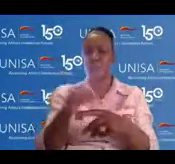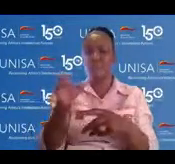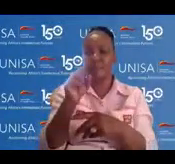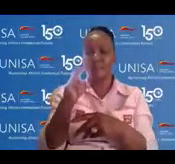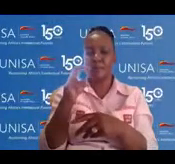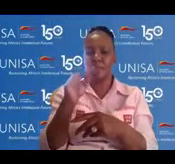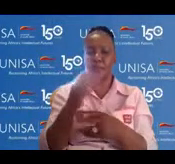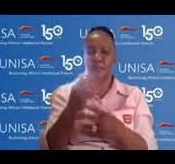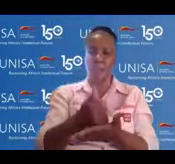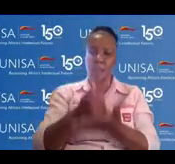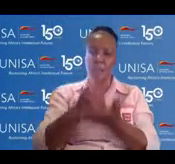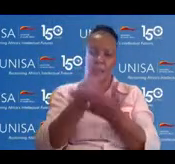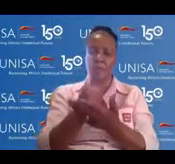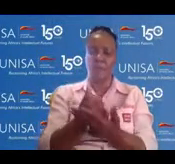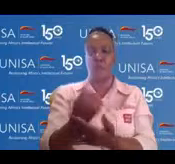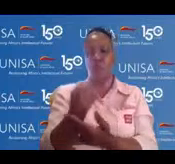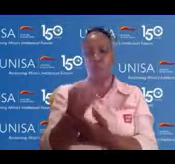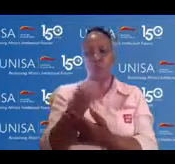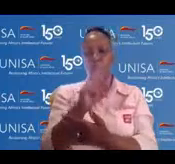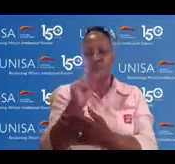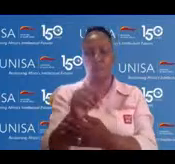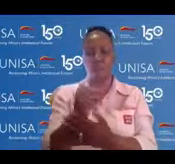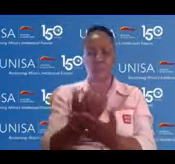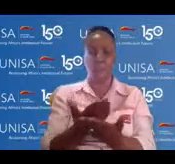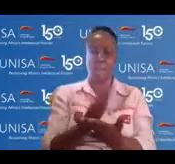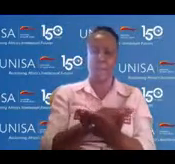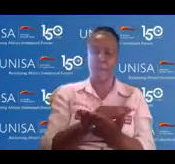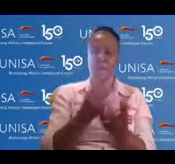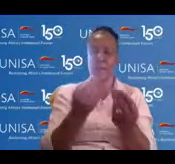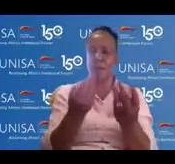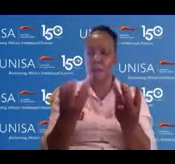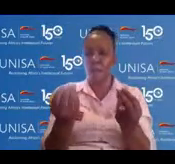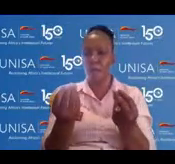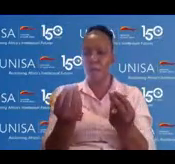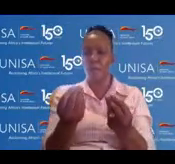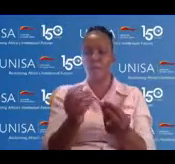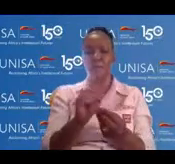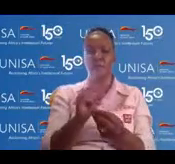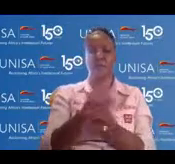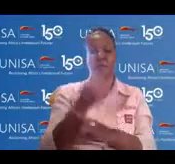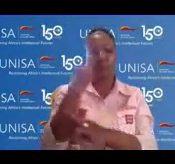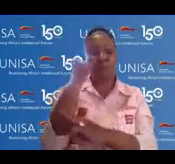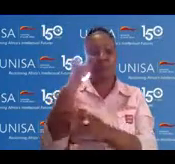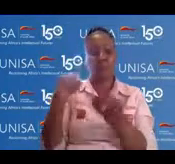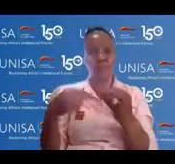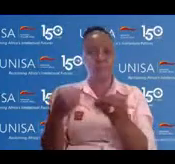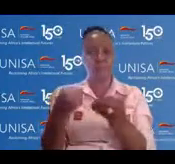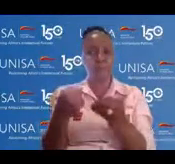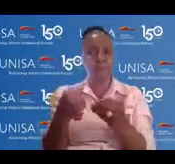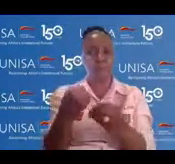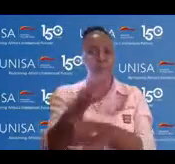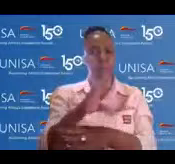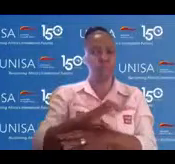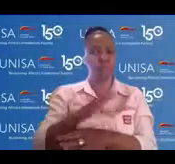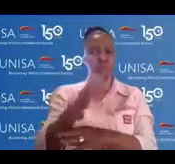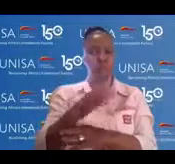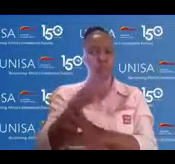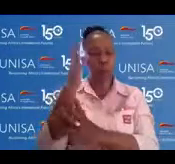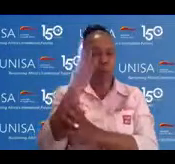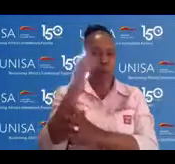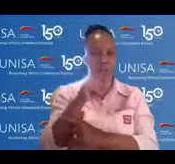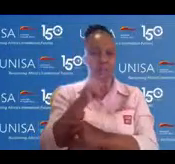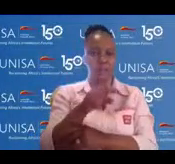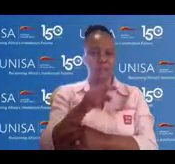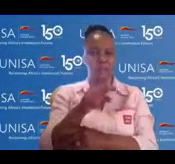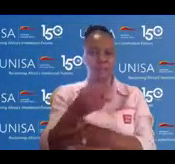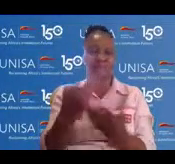one of the questions, the page number or what they must think about, and you're confident that you actually know the answer. What